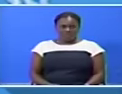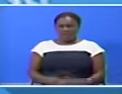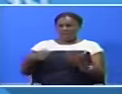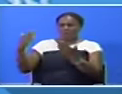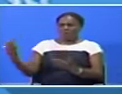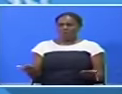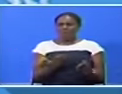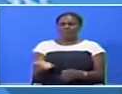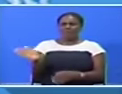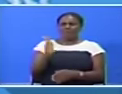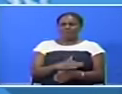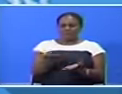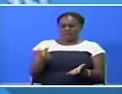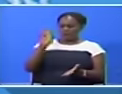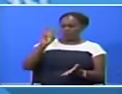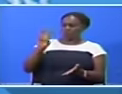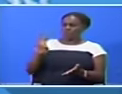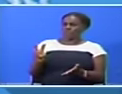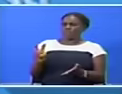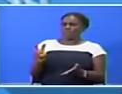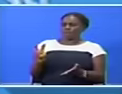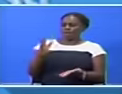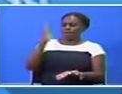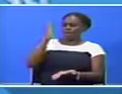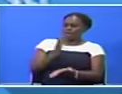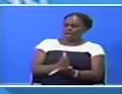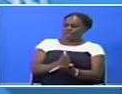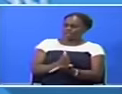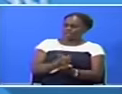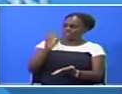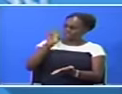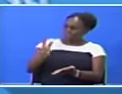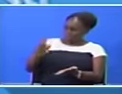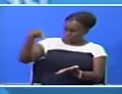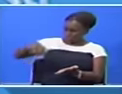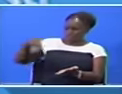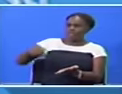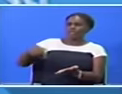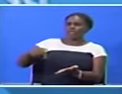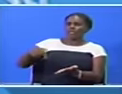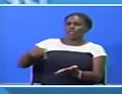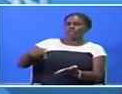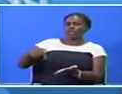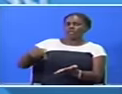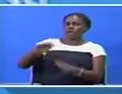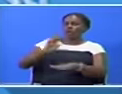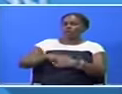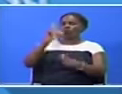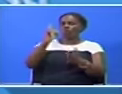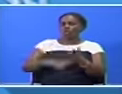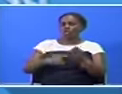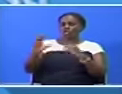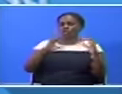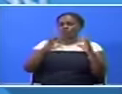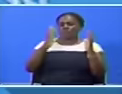Welcome back. Let's now take a look at our fact check segment today. And of course, it's all about the big